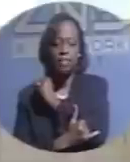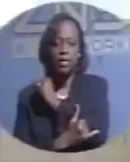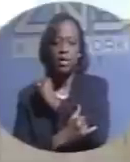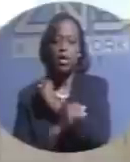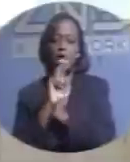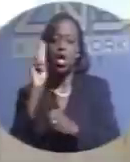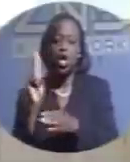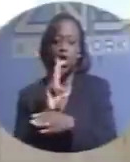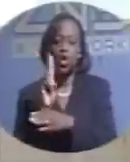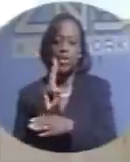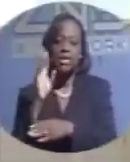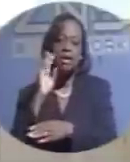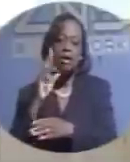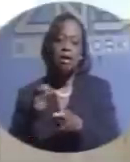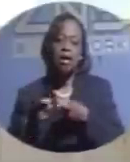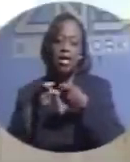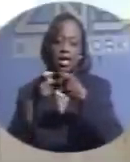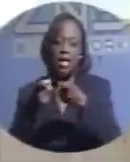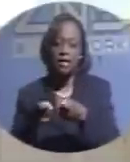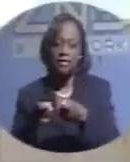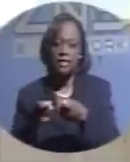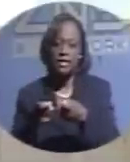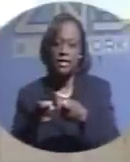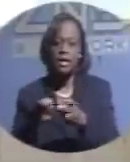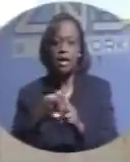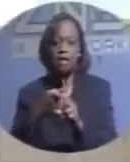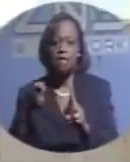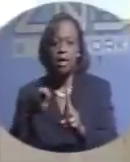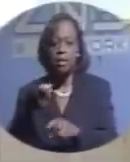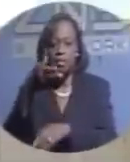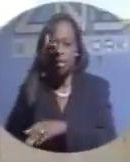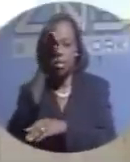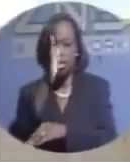using her gifts from the Almighty